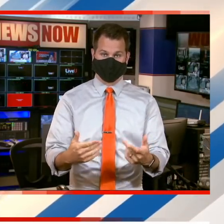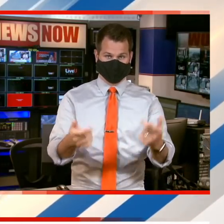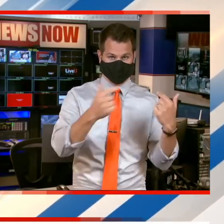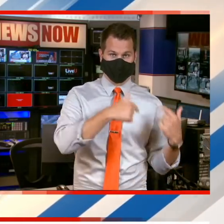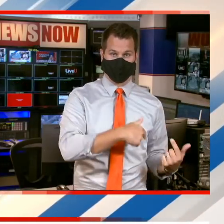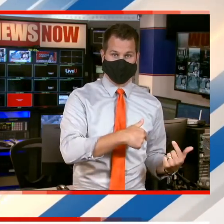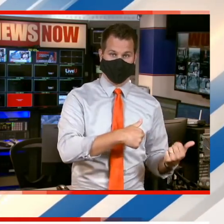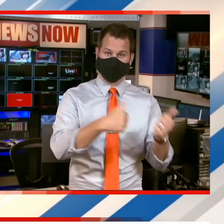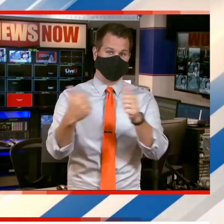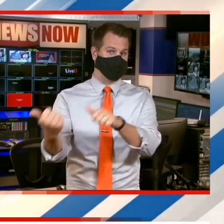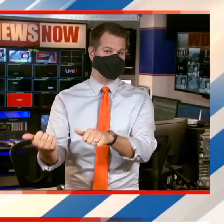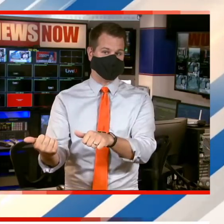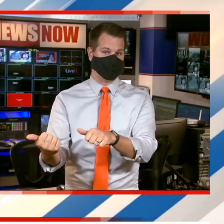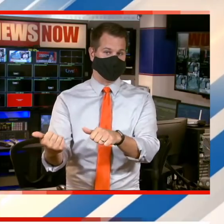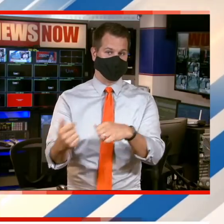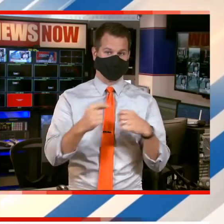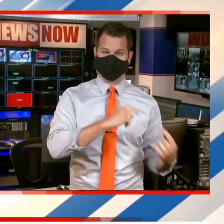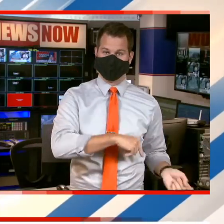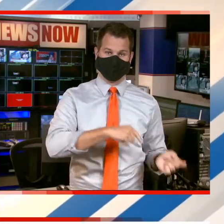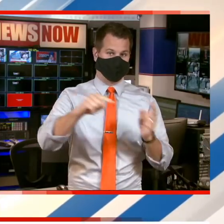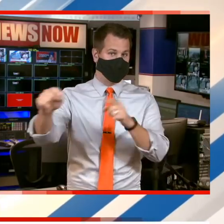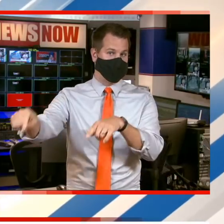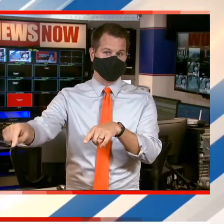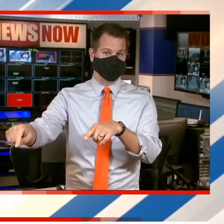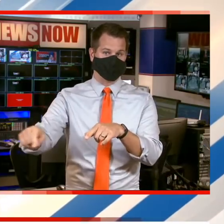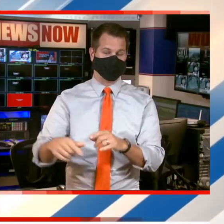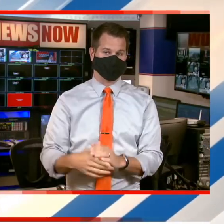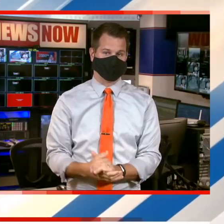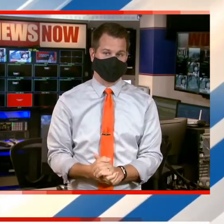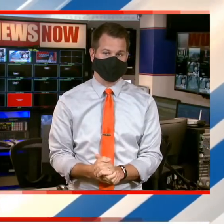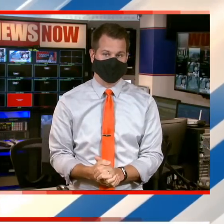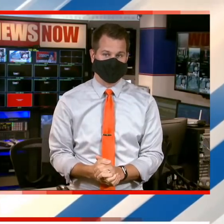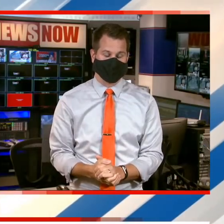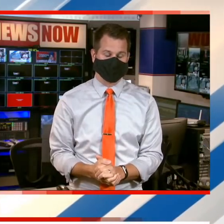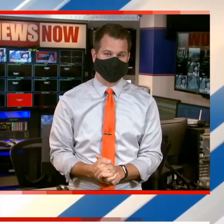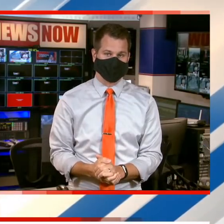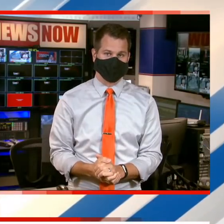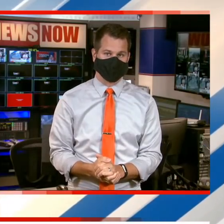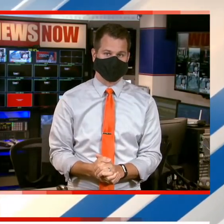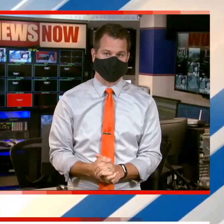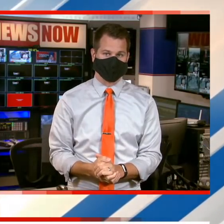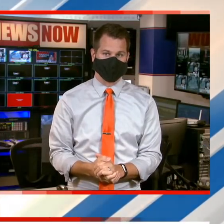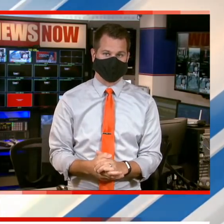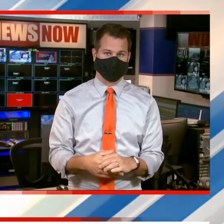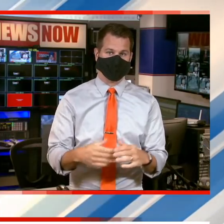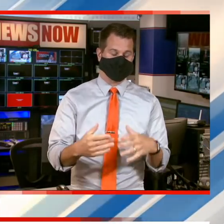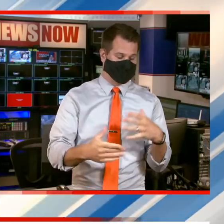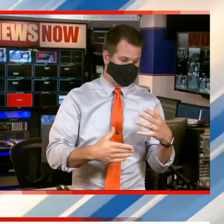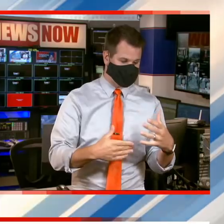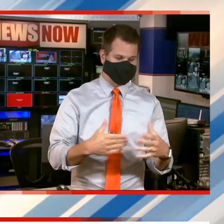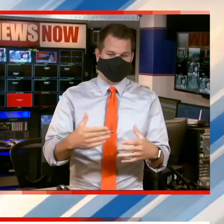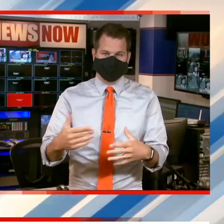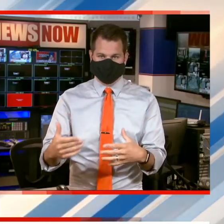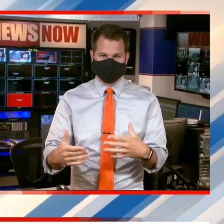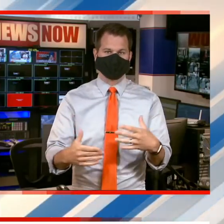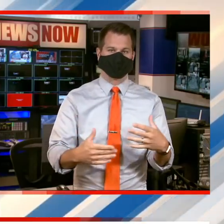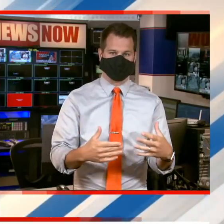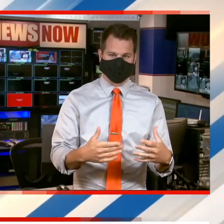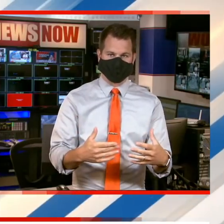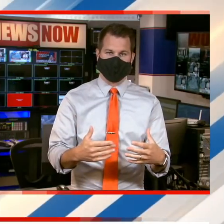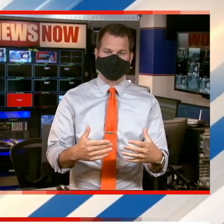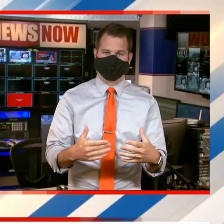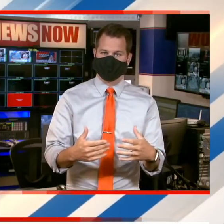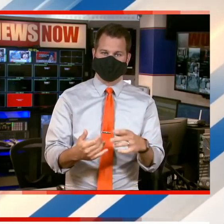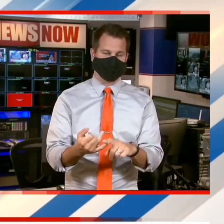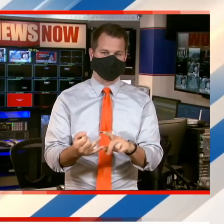If you go to Ohio, then go back to New York, or you travel from Ohio to New York State, they ask you to quarantine for 2 weeks. So there's some